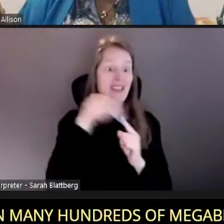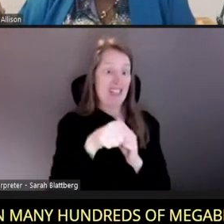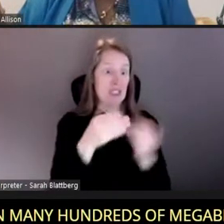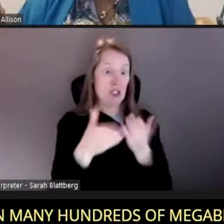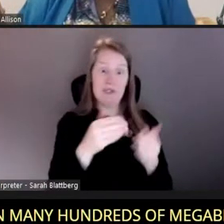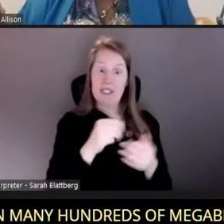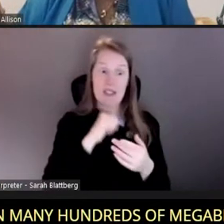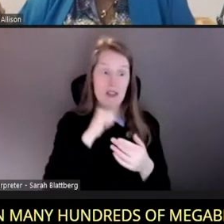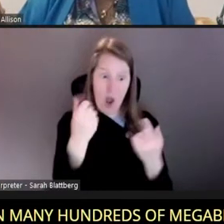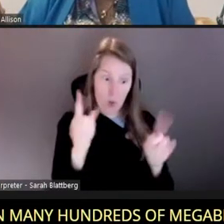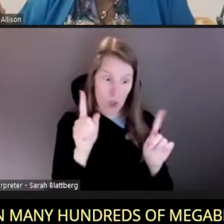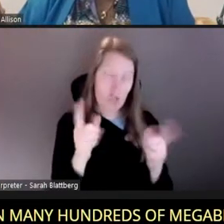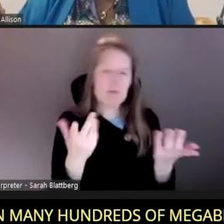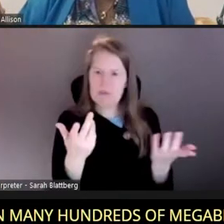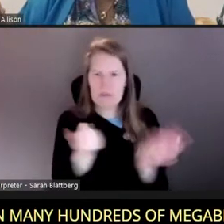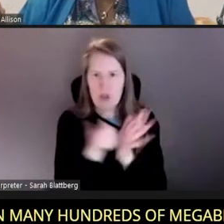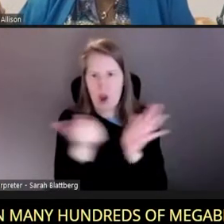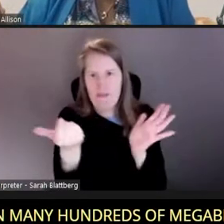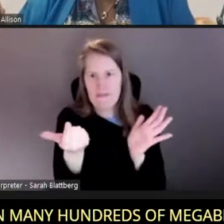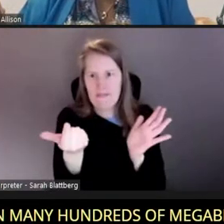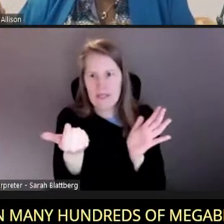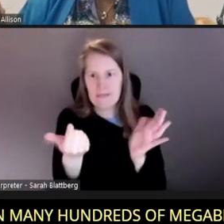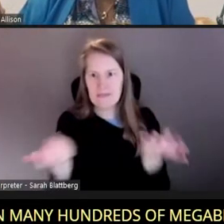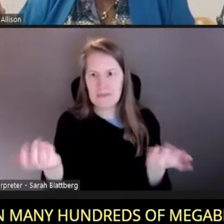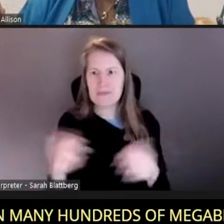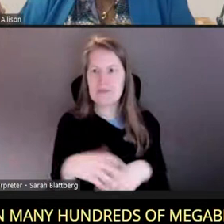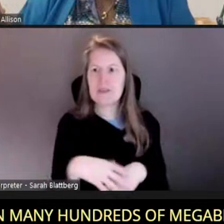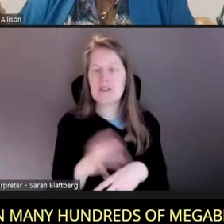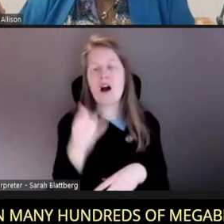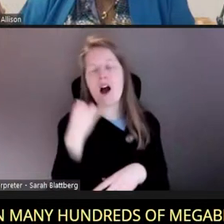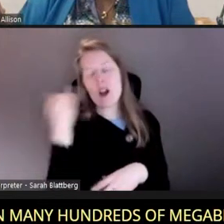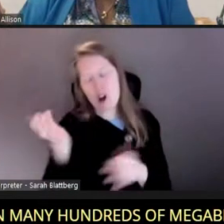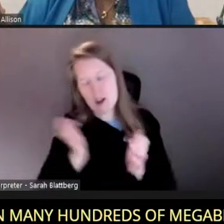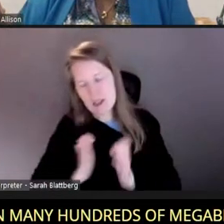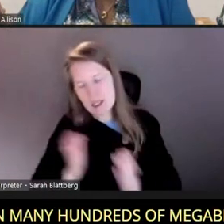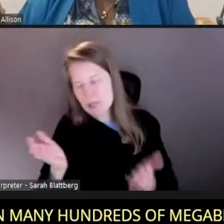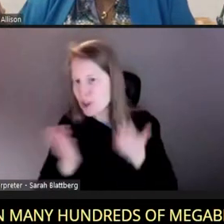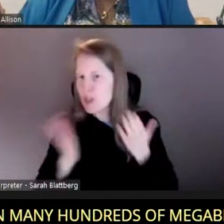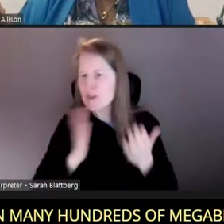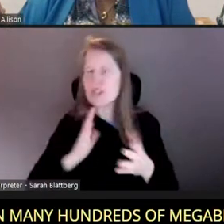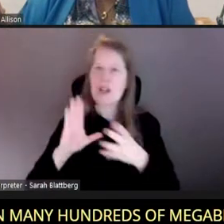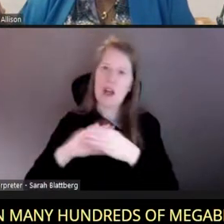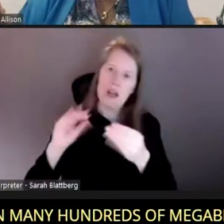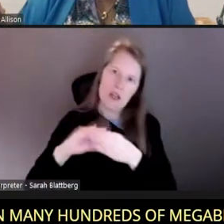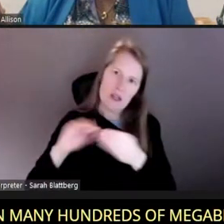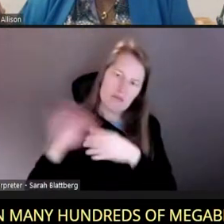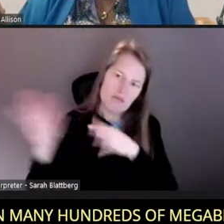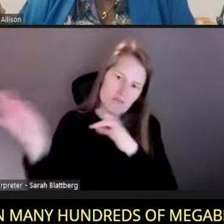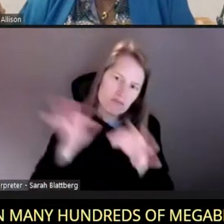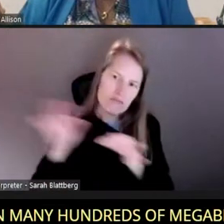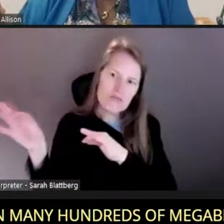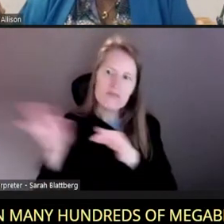count. And so I would call up, you know, customer service, and I'd have these conversations, and I'd say,